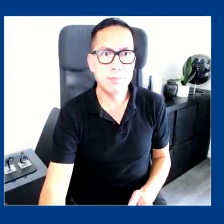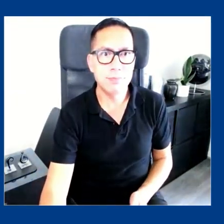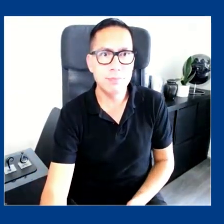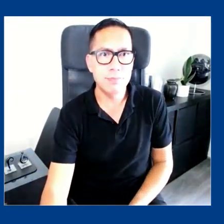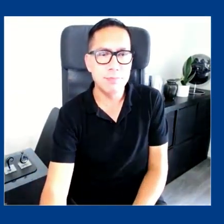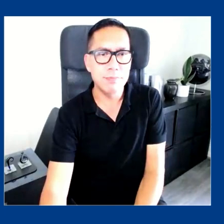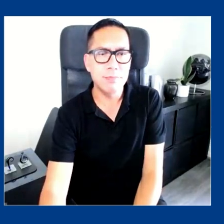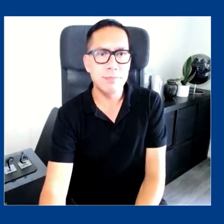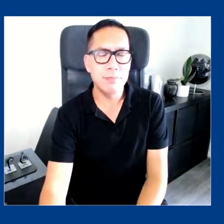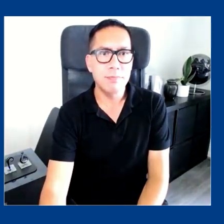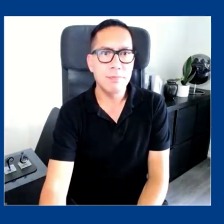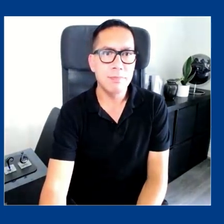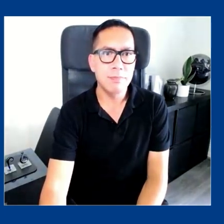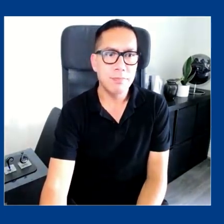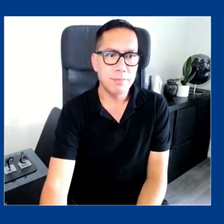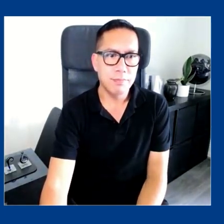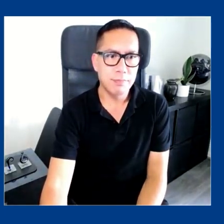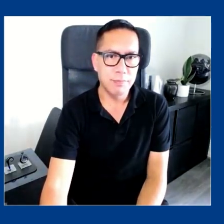So that's